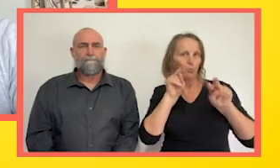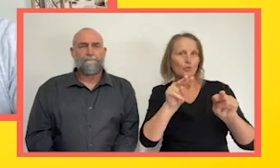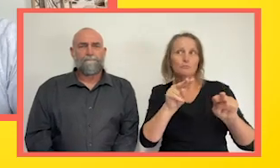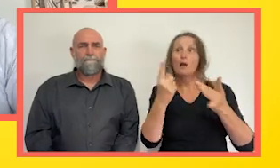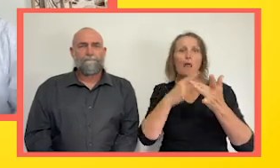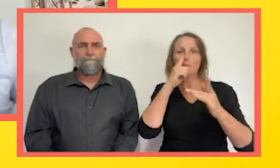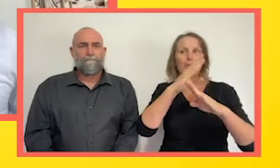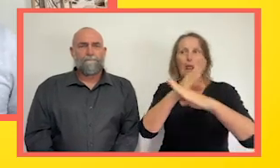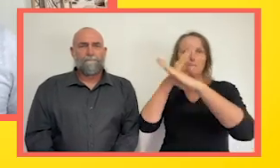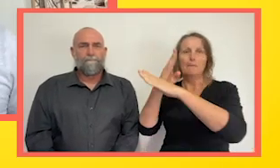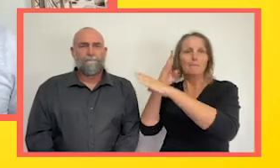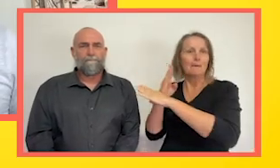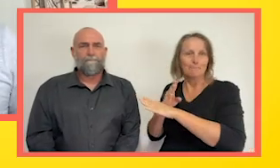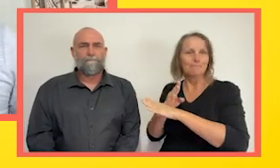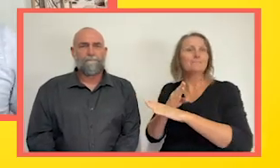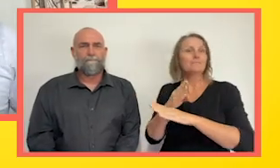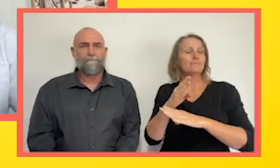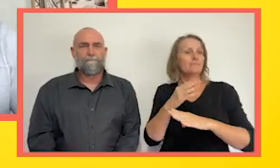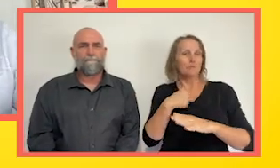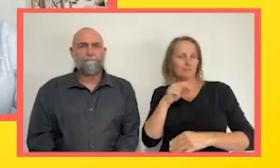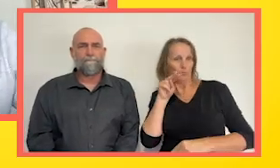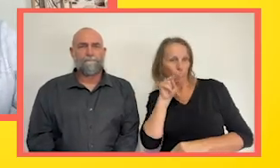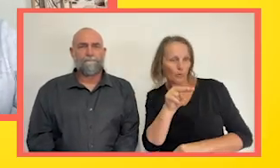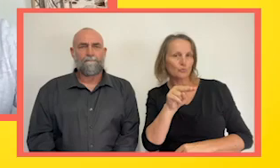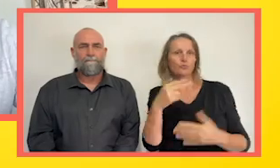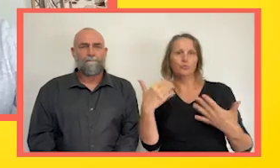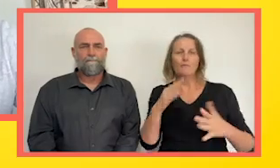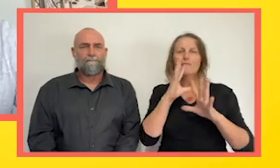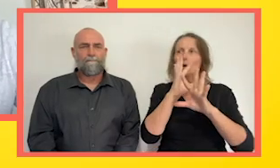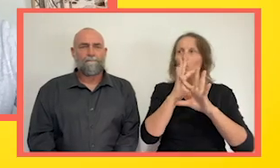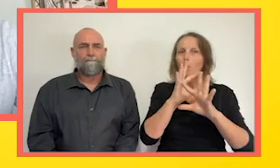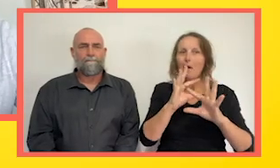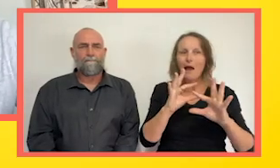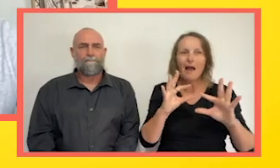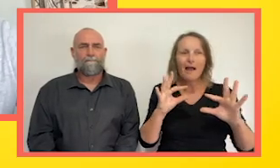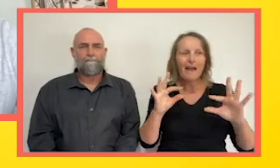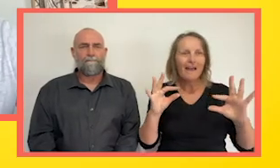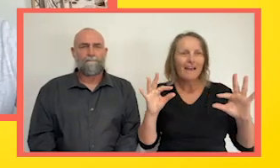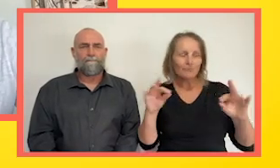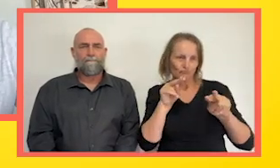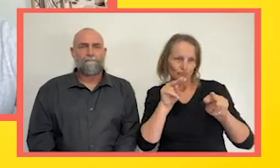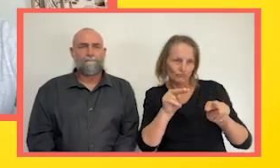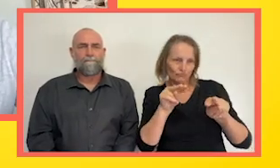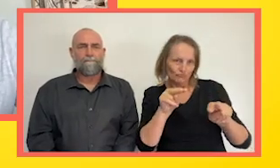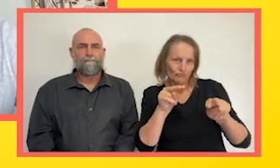play Boccia. Obviously no one was allowed in the crowd, so it was pretty quiet in there, but I got to watch him, and he